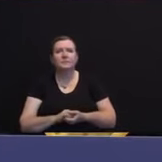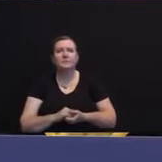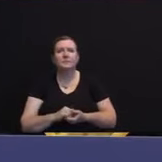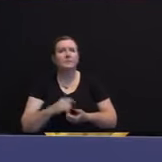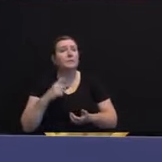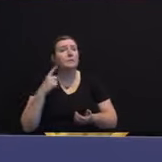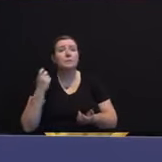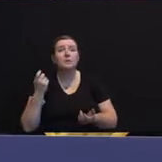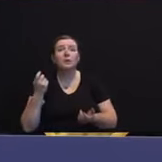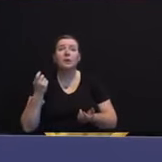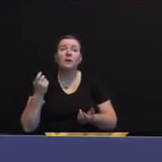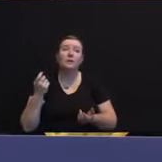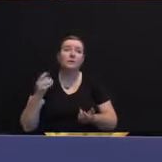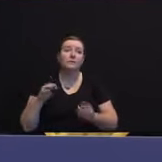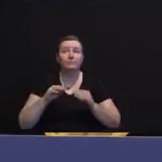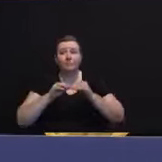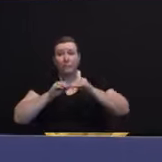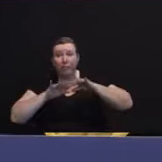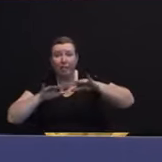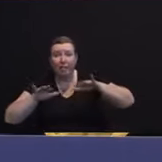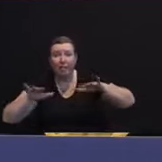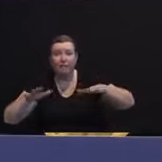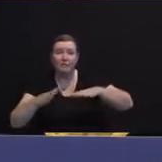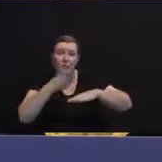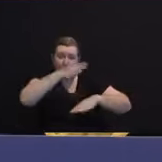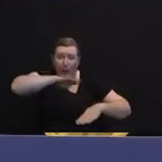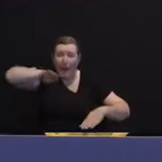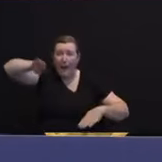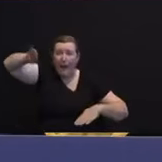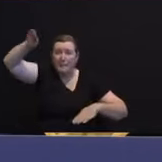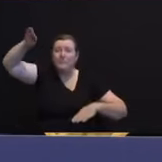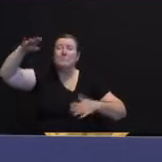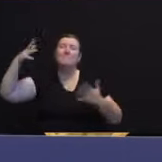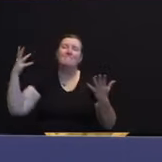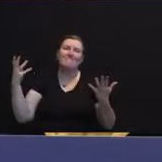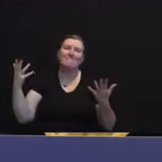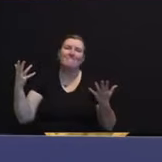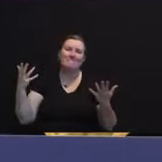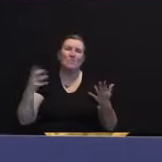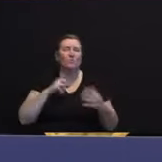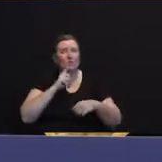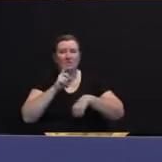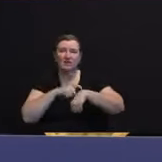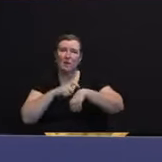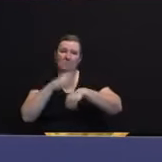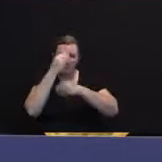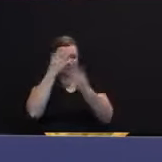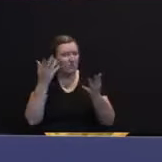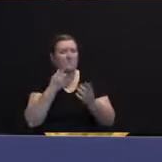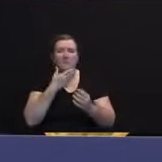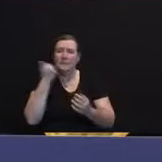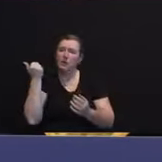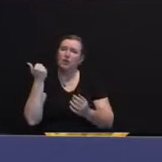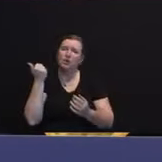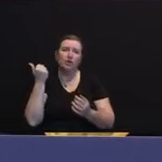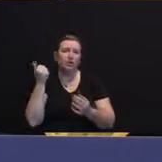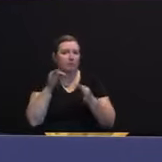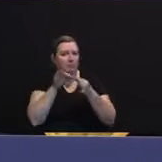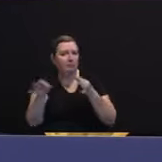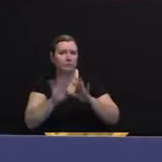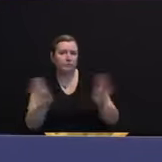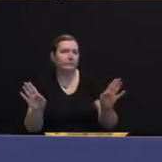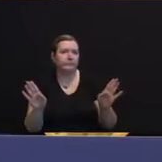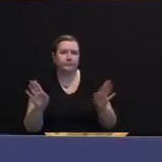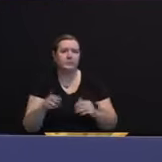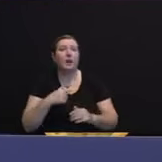real-time information folks have, the better. Second one is if I could ask our esteemed members of the press to keep your questions to a limit here.